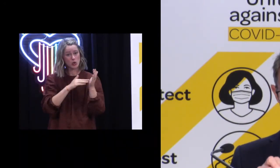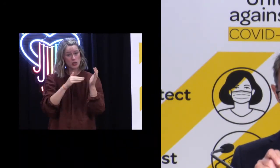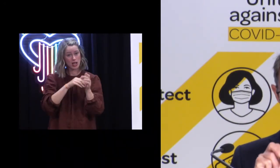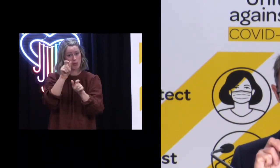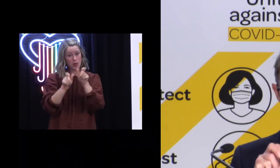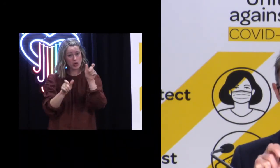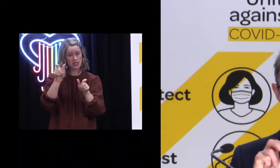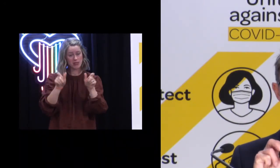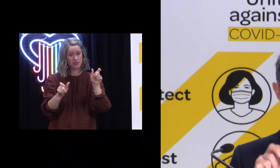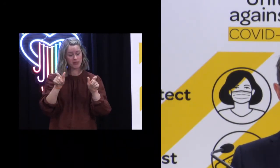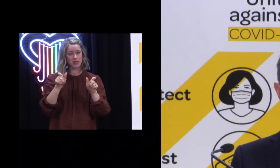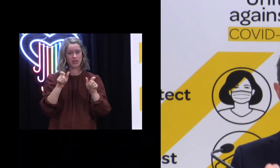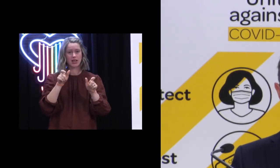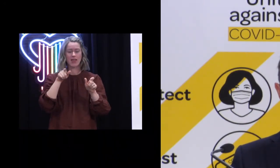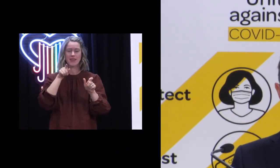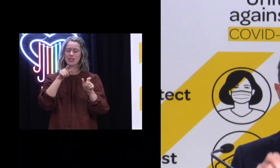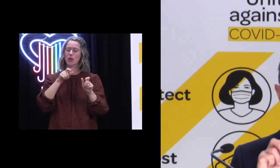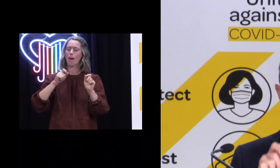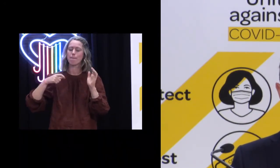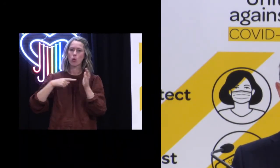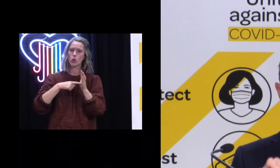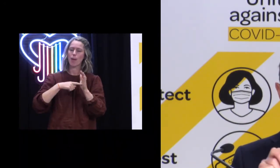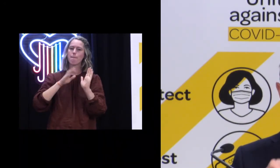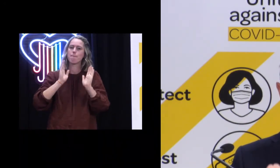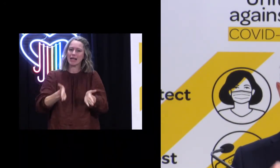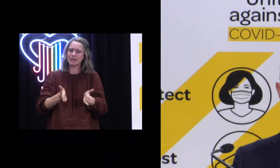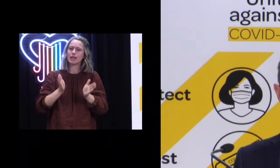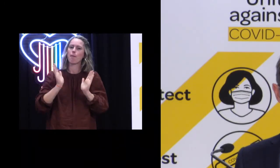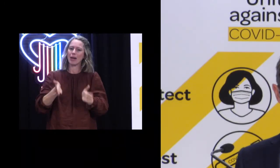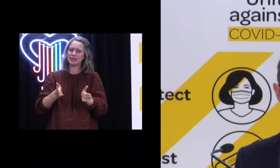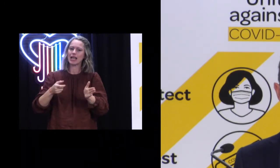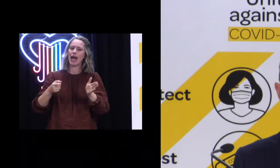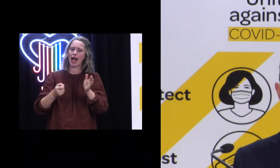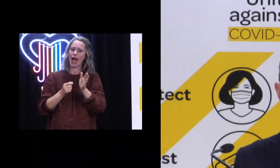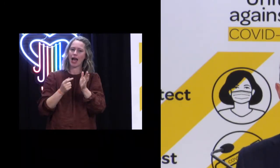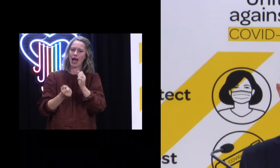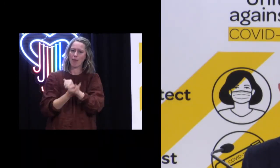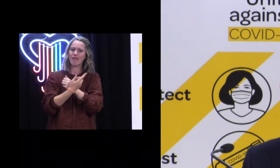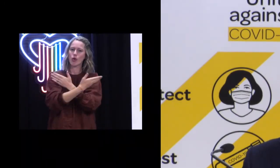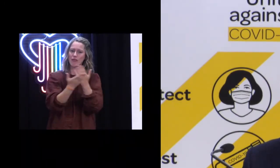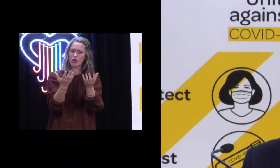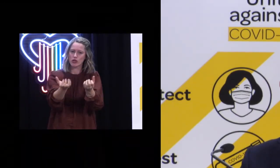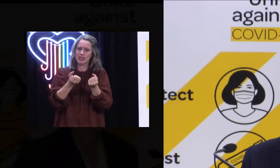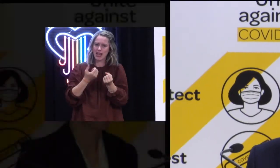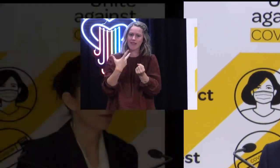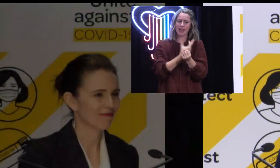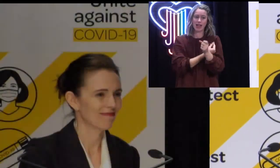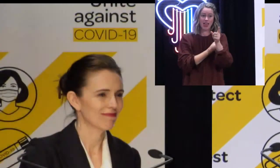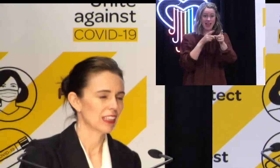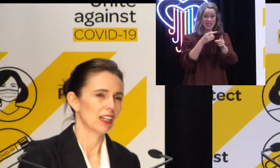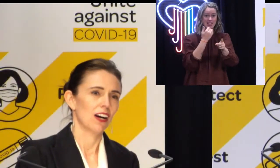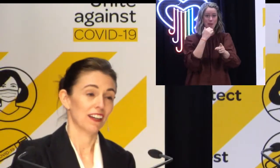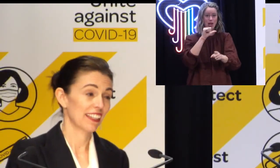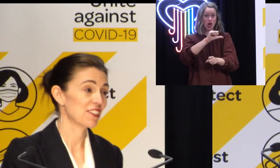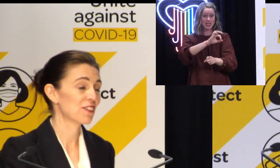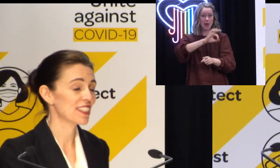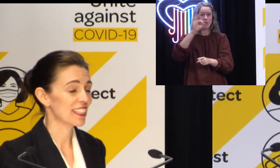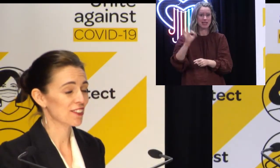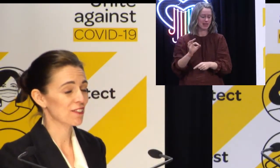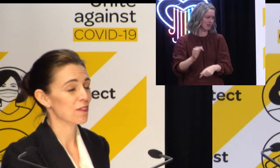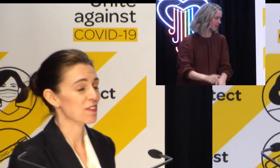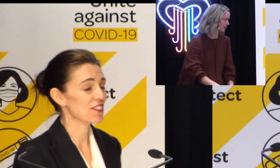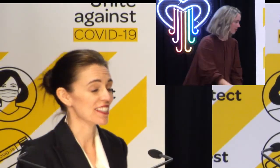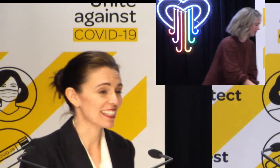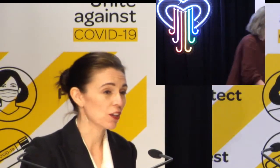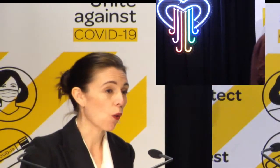Zealander this is mission critical. Every New Zealander needs to take up that opportunity. So that's the number, 90%. Oh, you would have seen